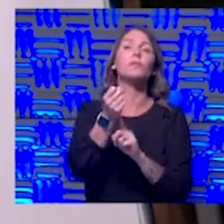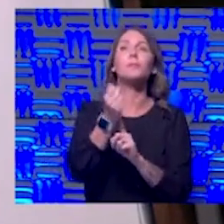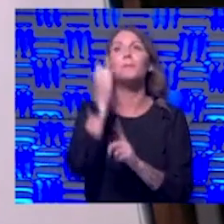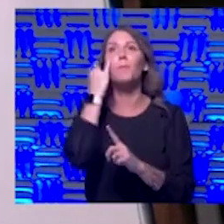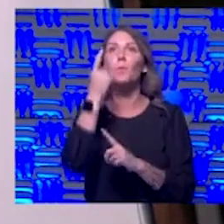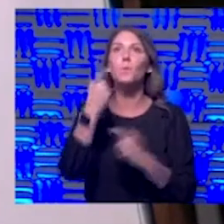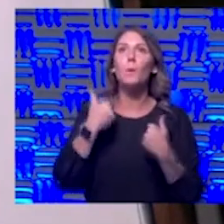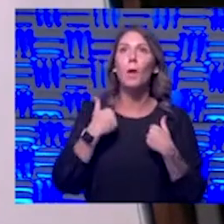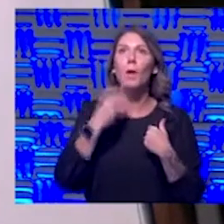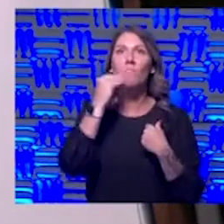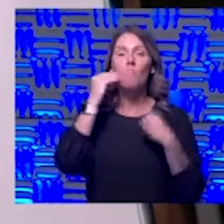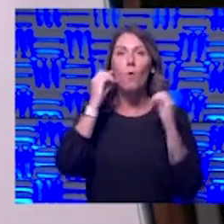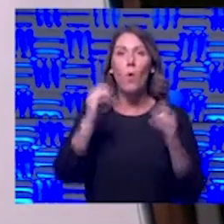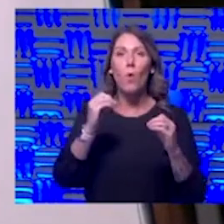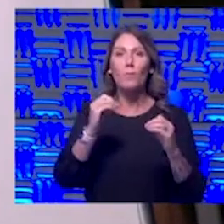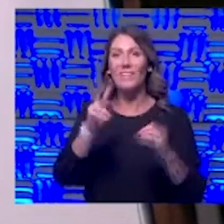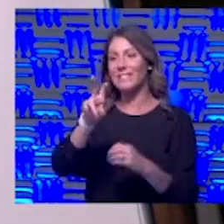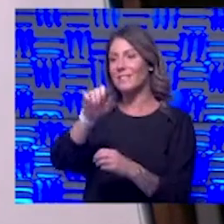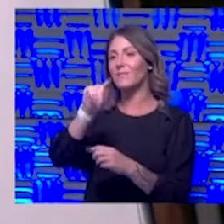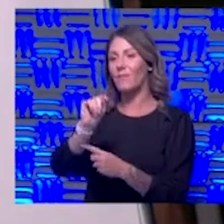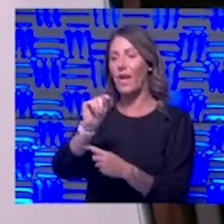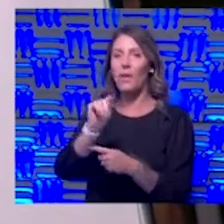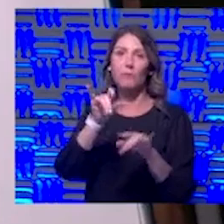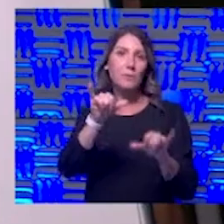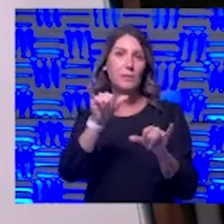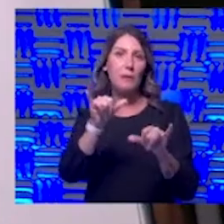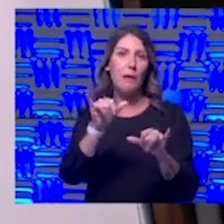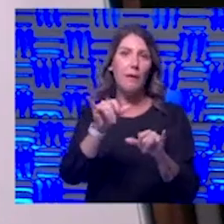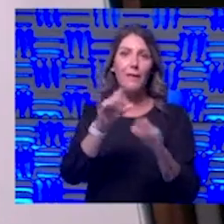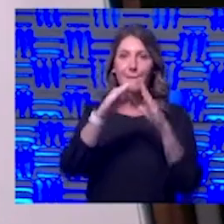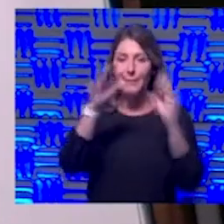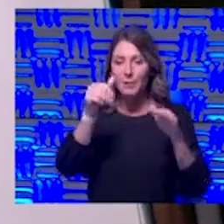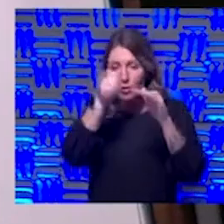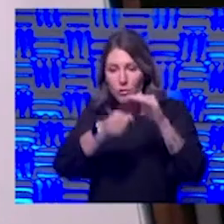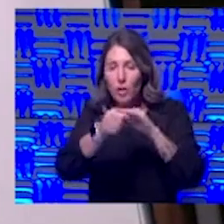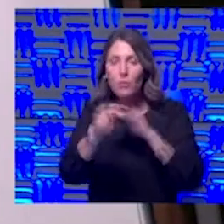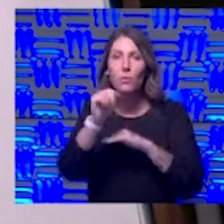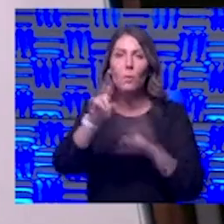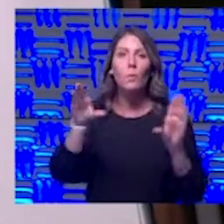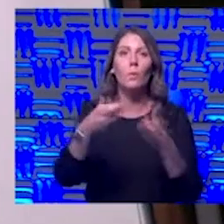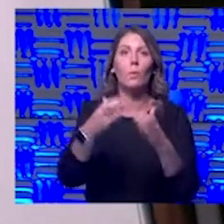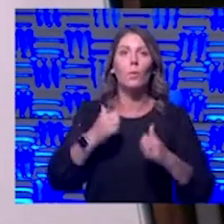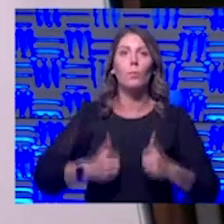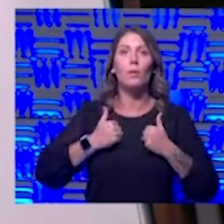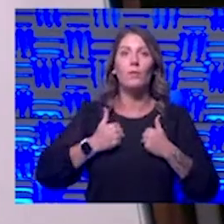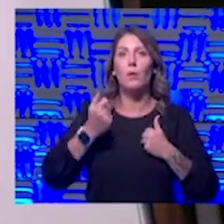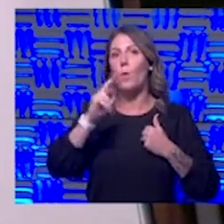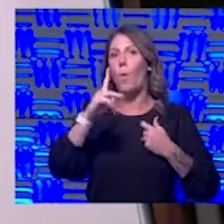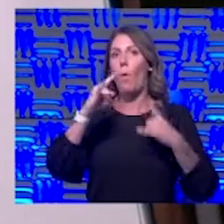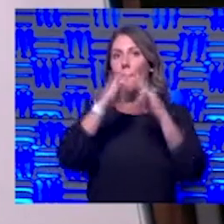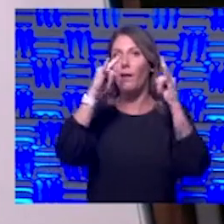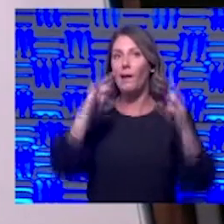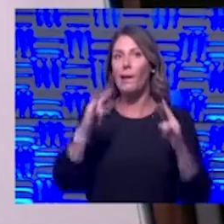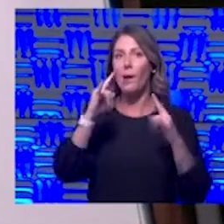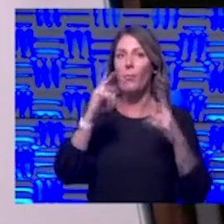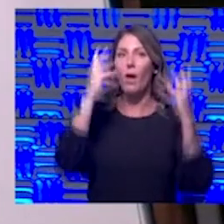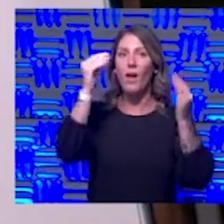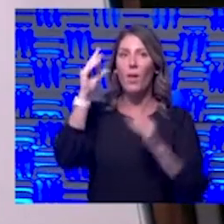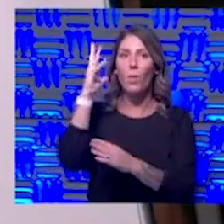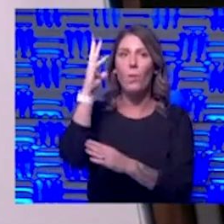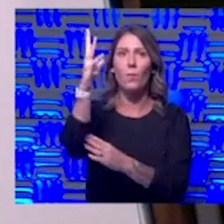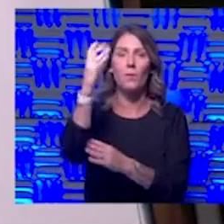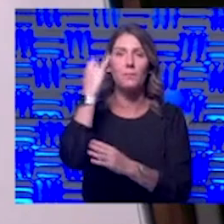homeless veteran and they're staying in a shelter or group living situation or even an encampment in the woods. If they start